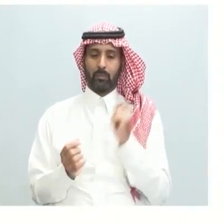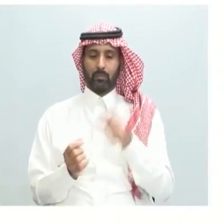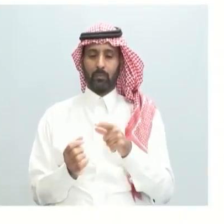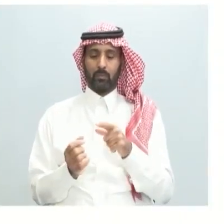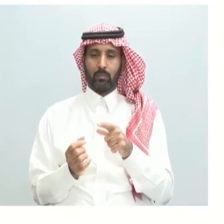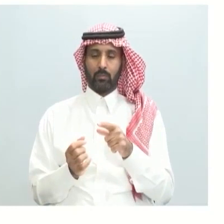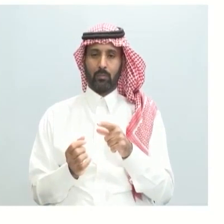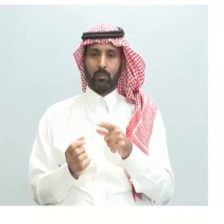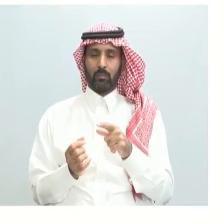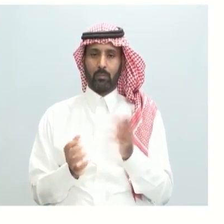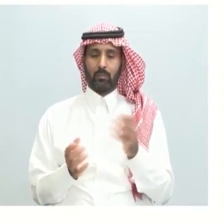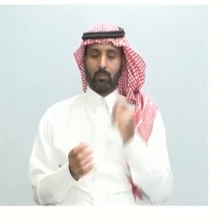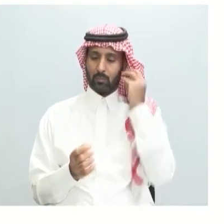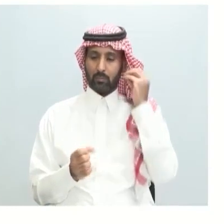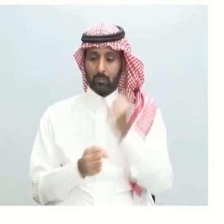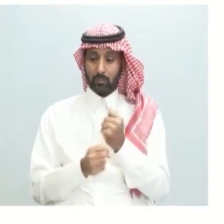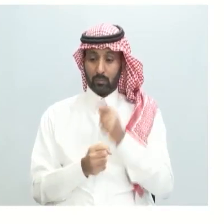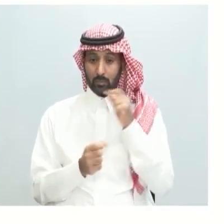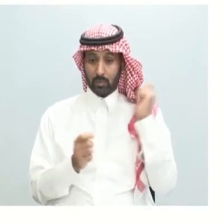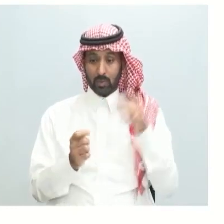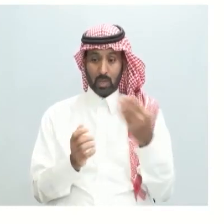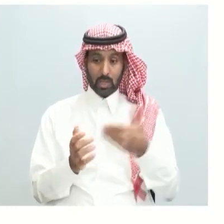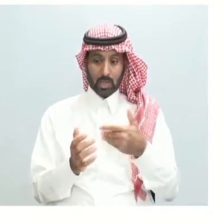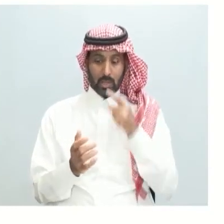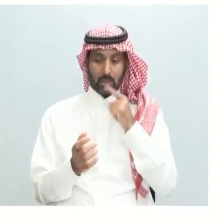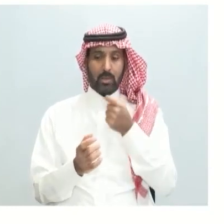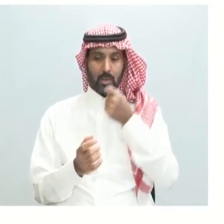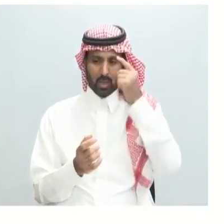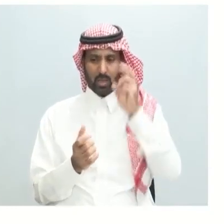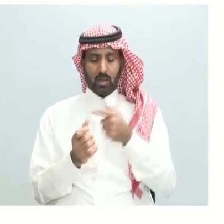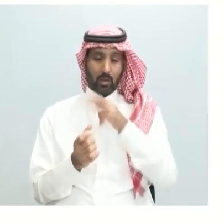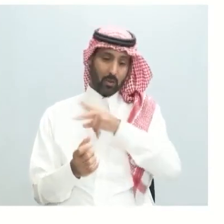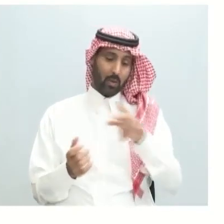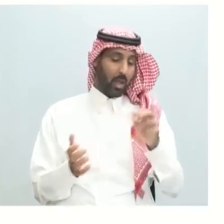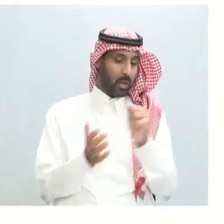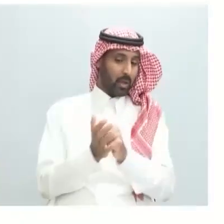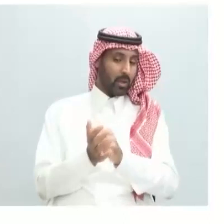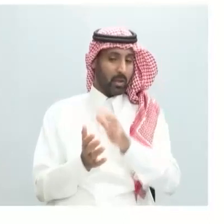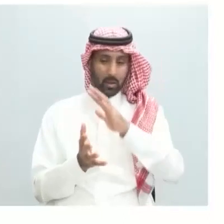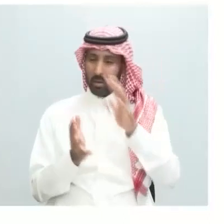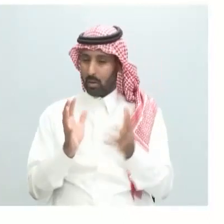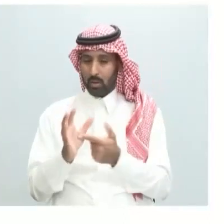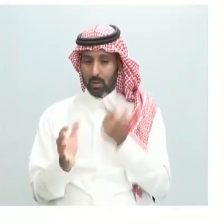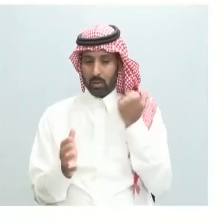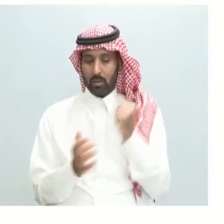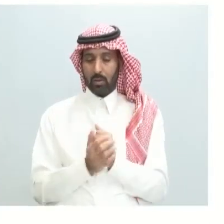this is the project here, the objectives to describe different houses. We'll be seeing different houses.